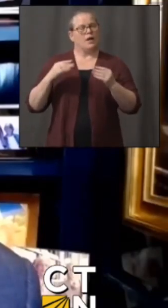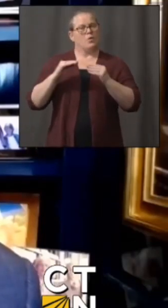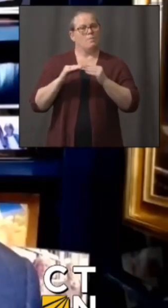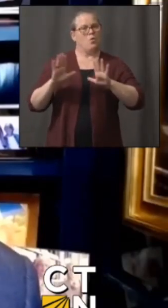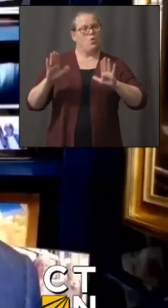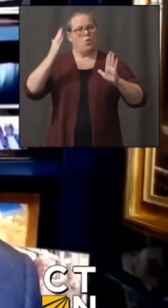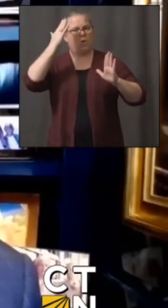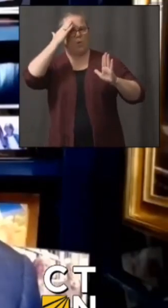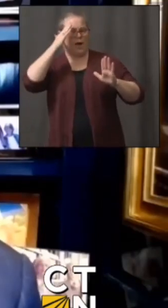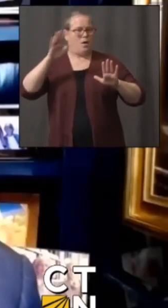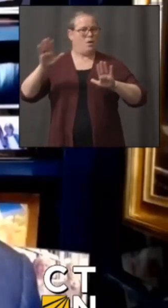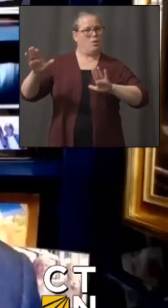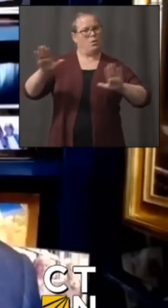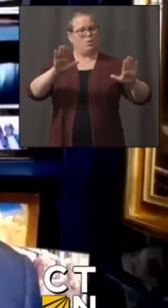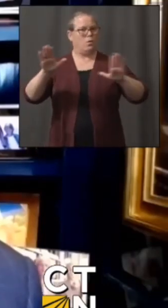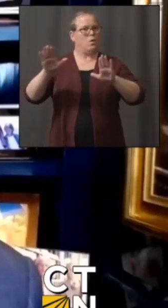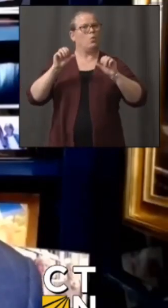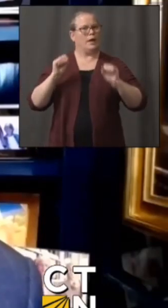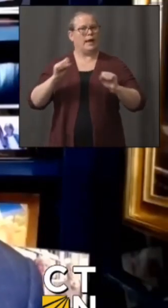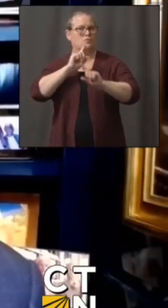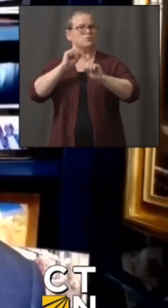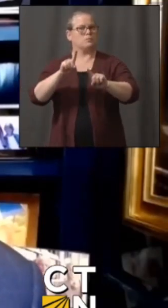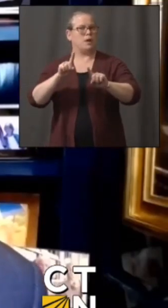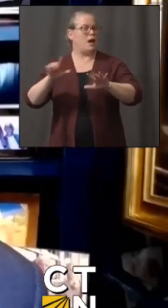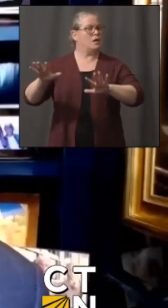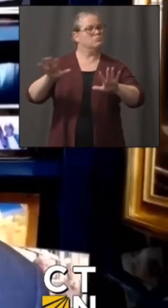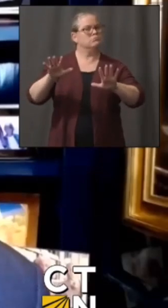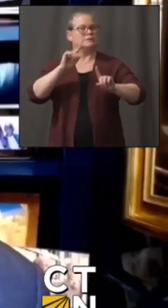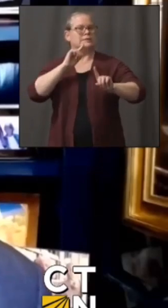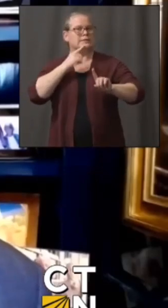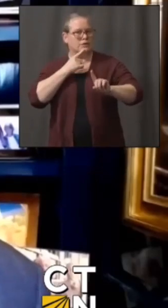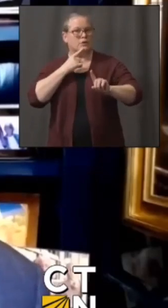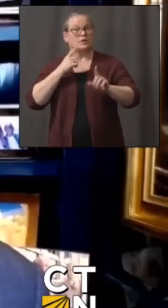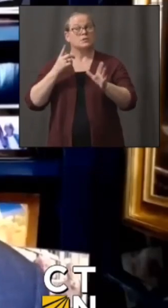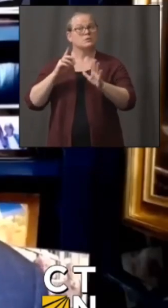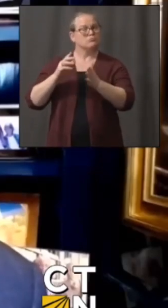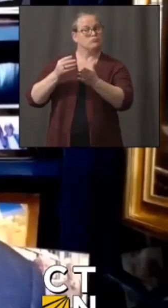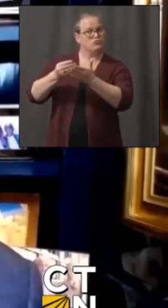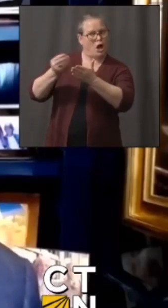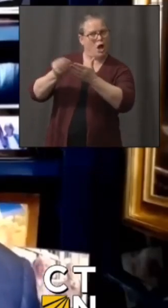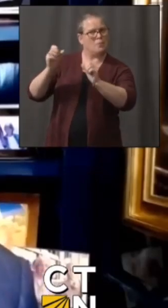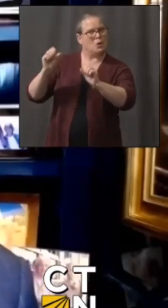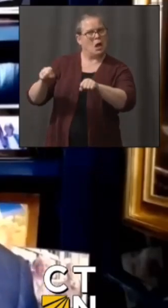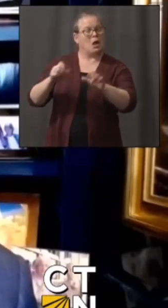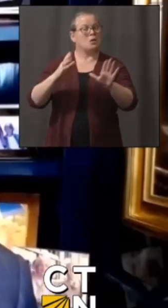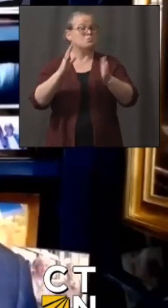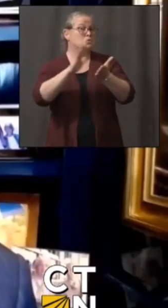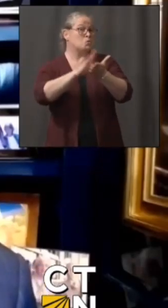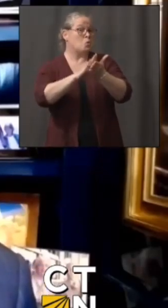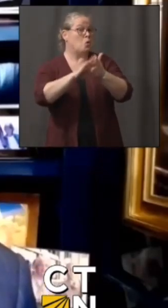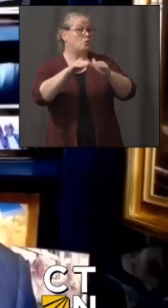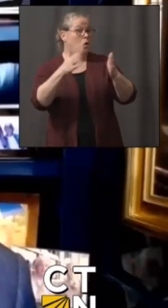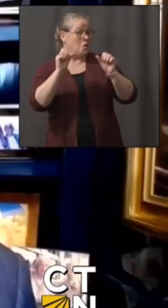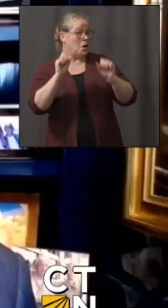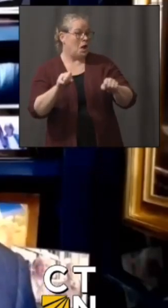to deal with the COVID in a serious way and yet allow our kids still to get educated.